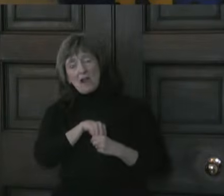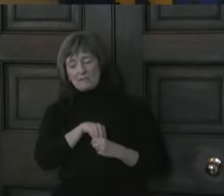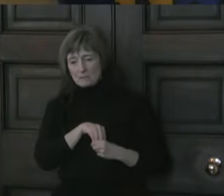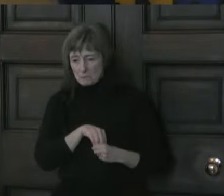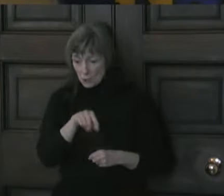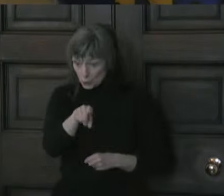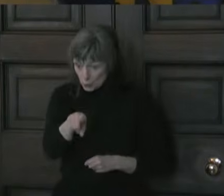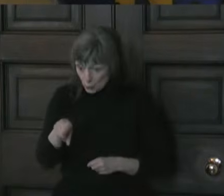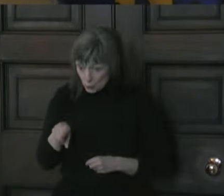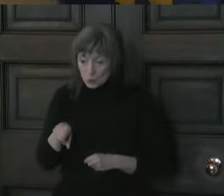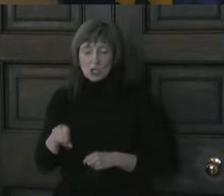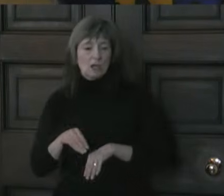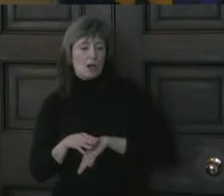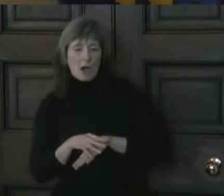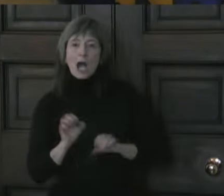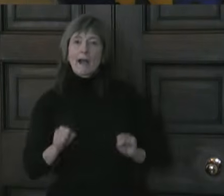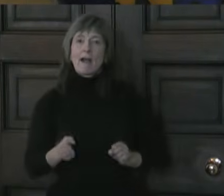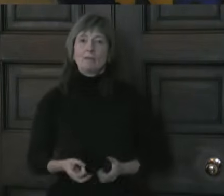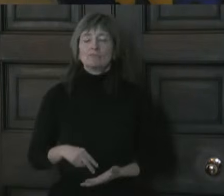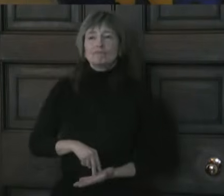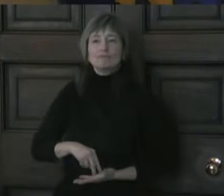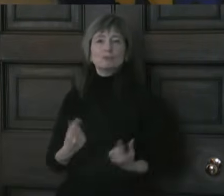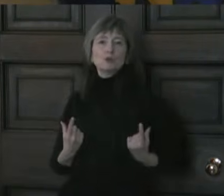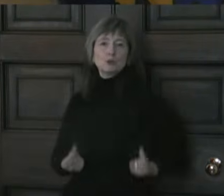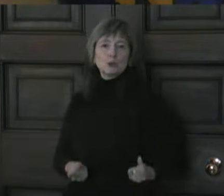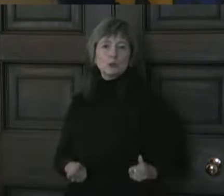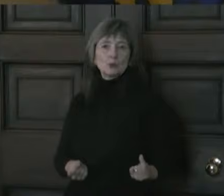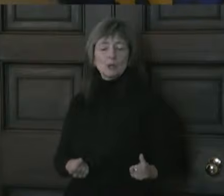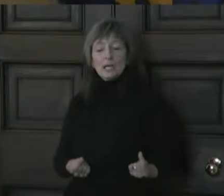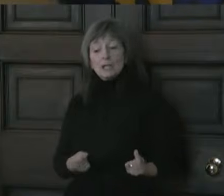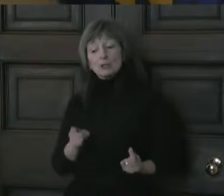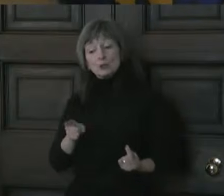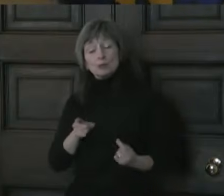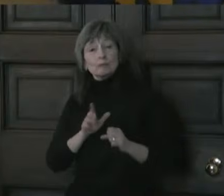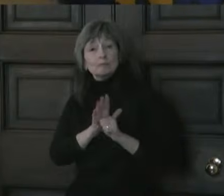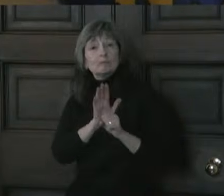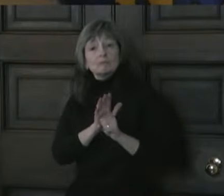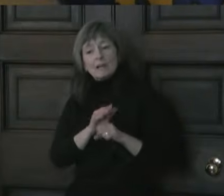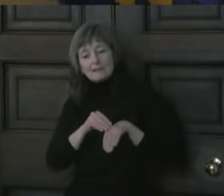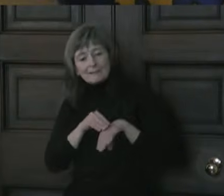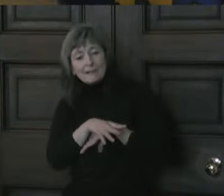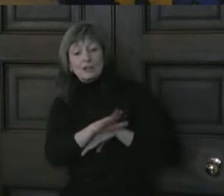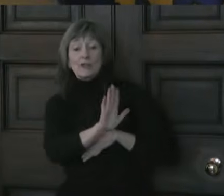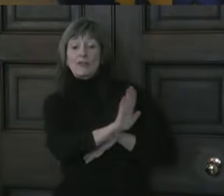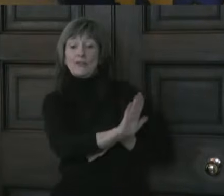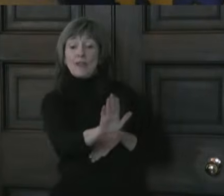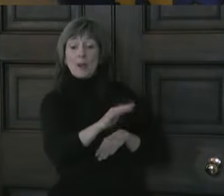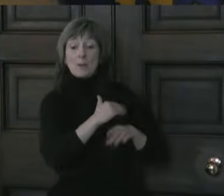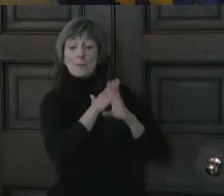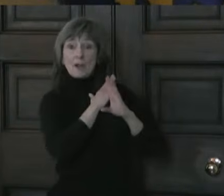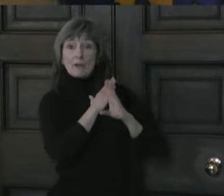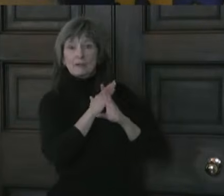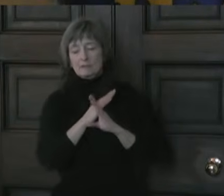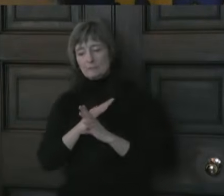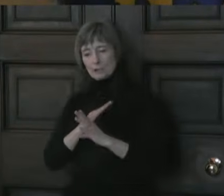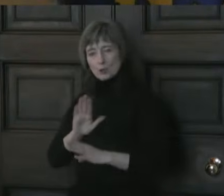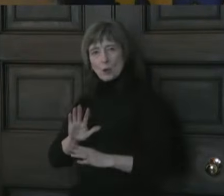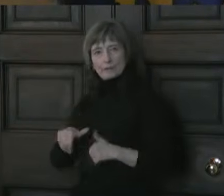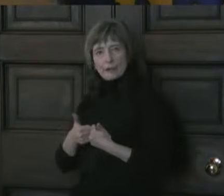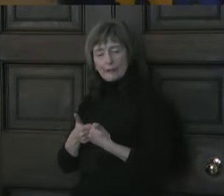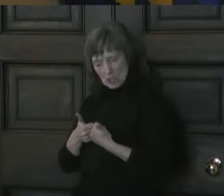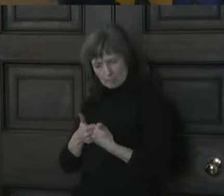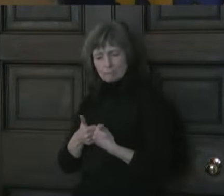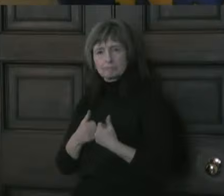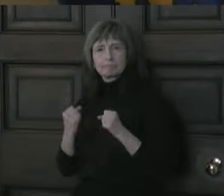your cause, but it was your cause for others because their barriers became your life challenges. You have made